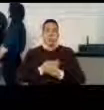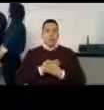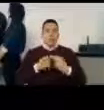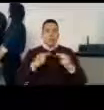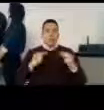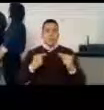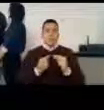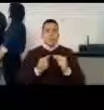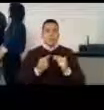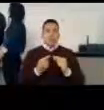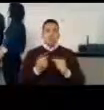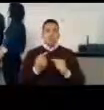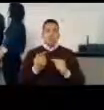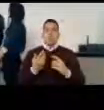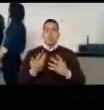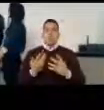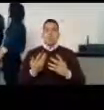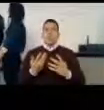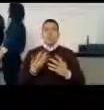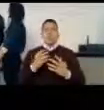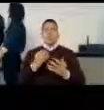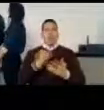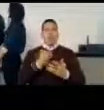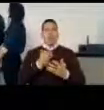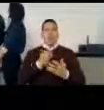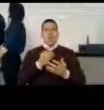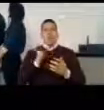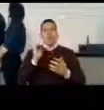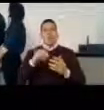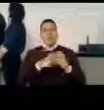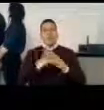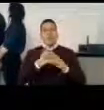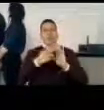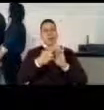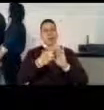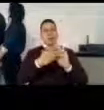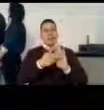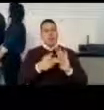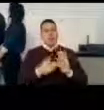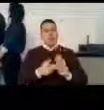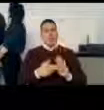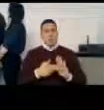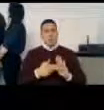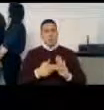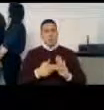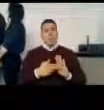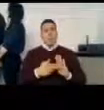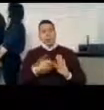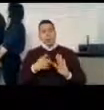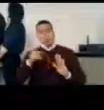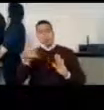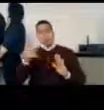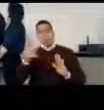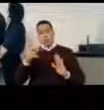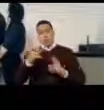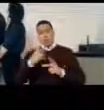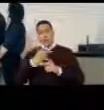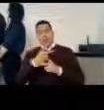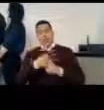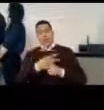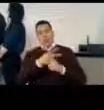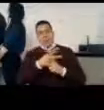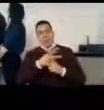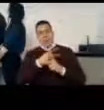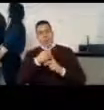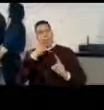injury. And those are just a few of the diagnoses that can take you as a caregiver and